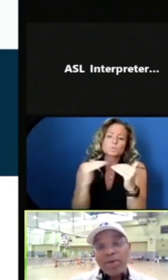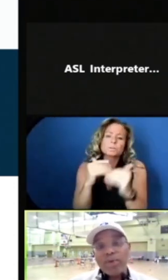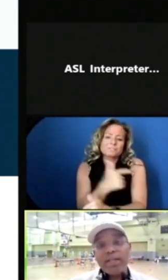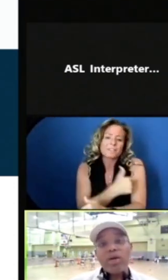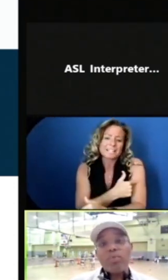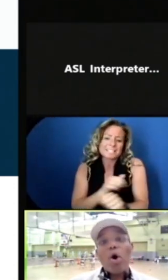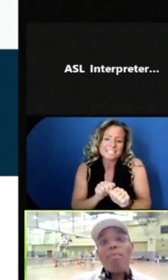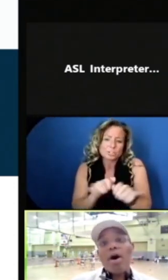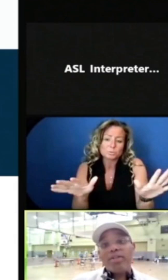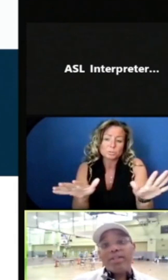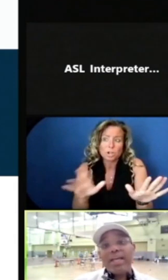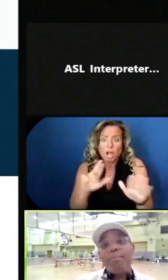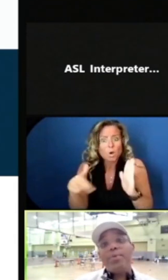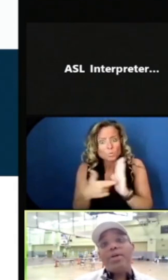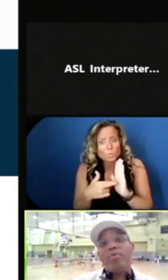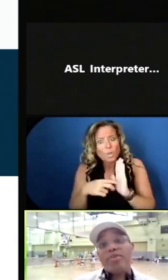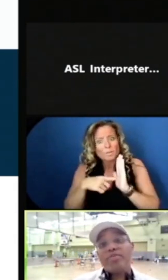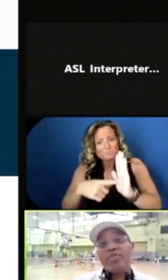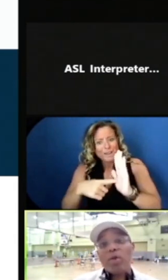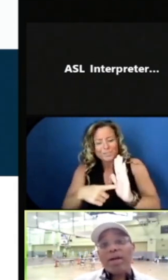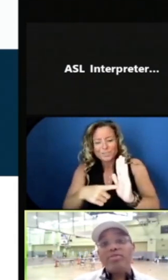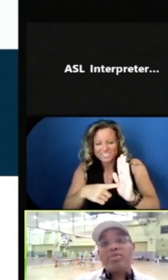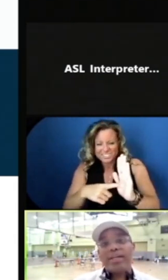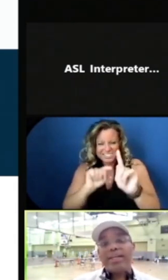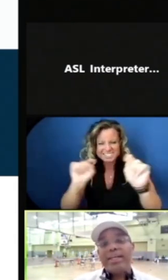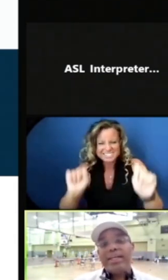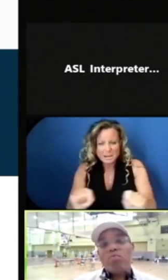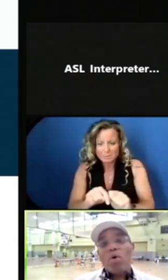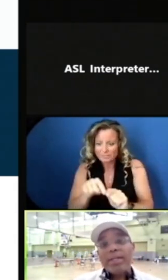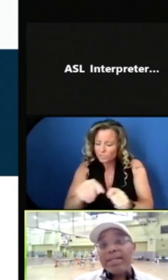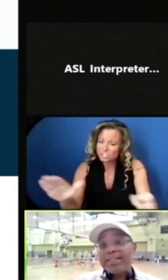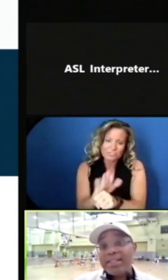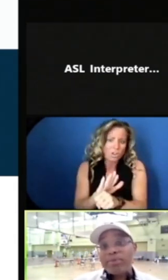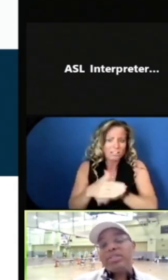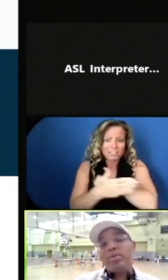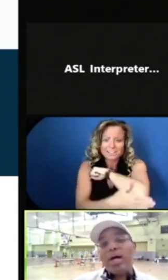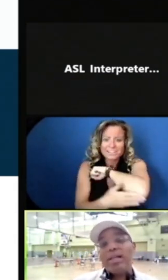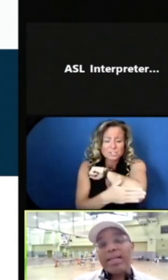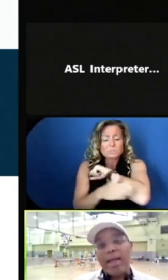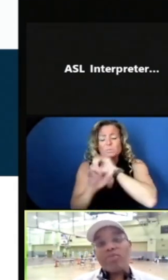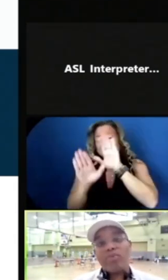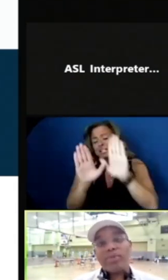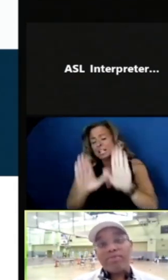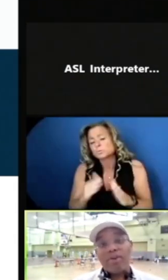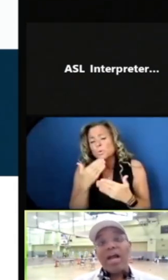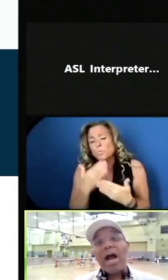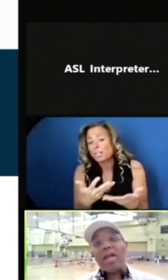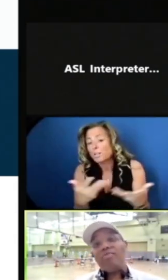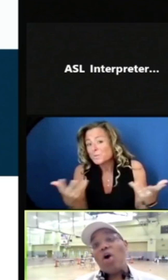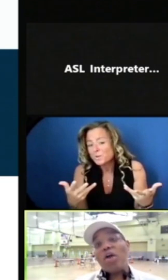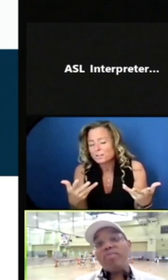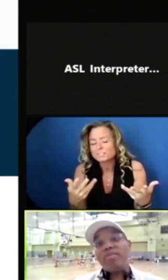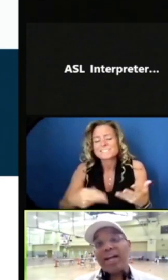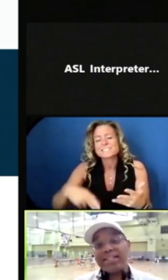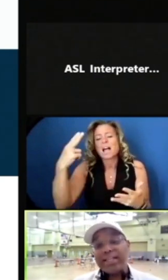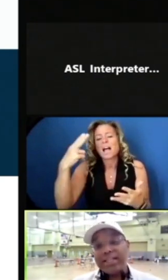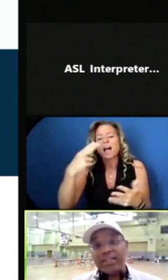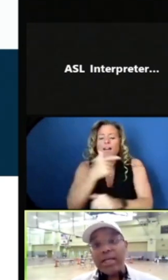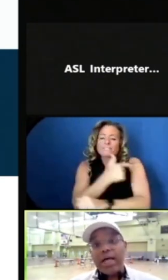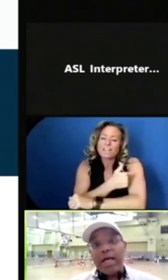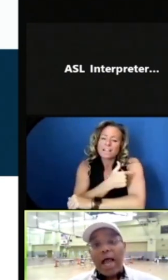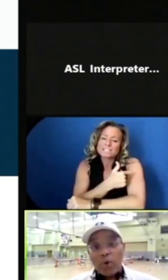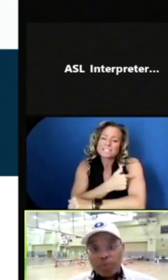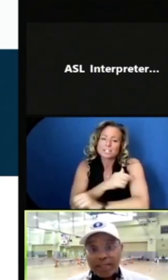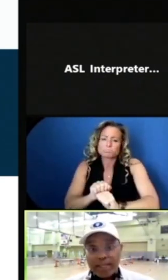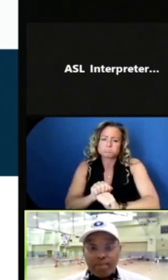Distribution, really a role model, a template for this whole country. What we did exceptionally well at Kedren was a very high volume of